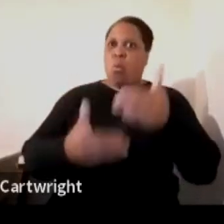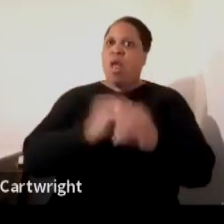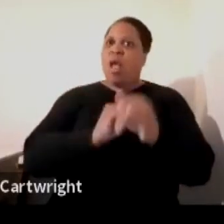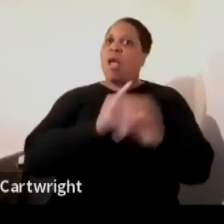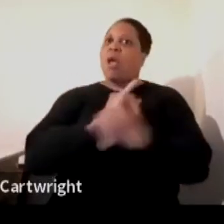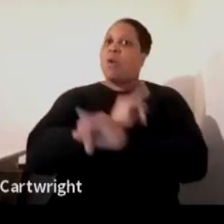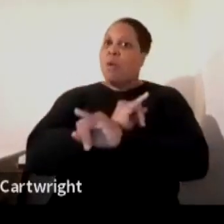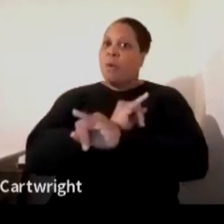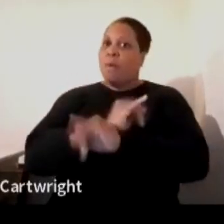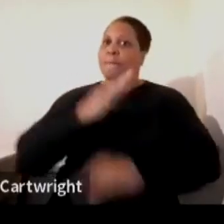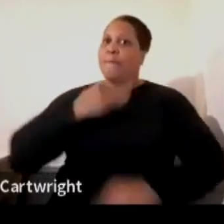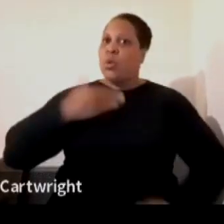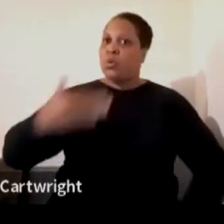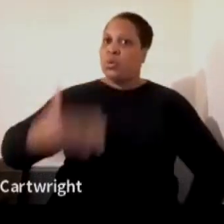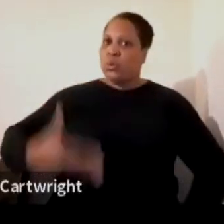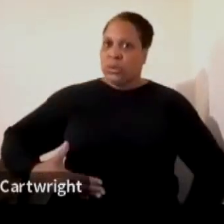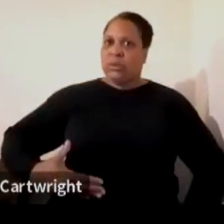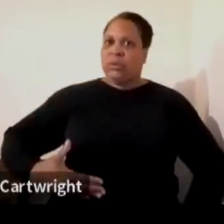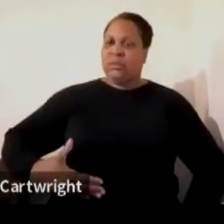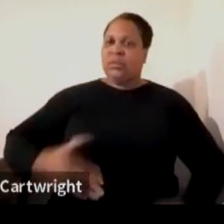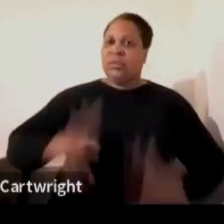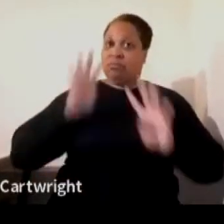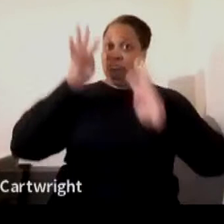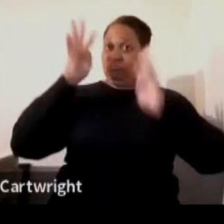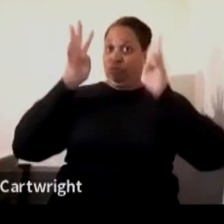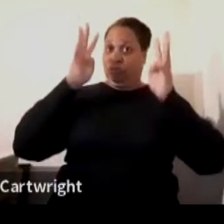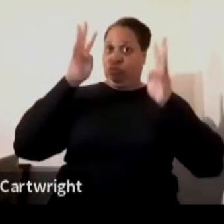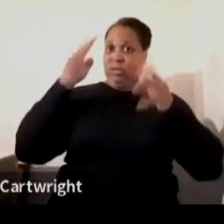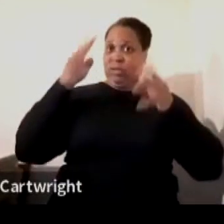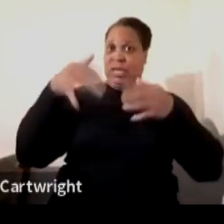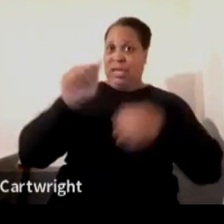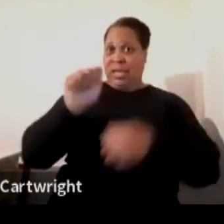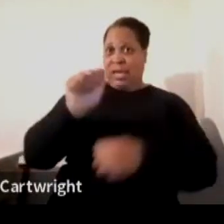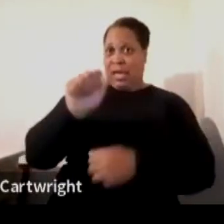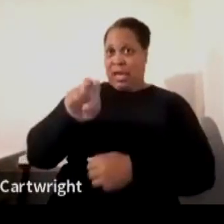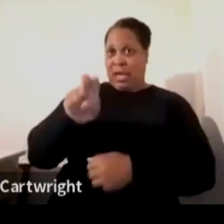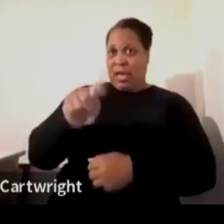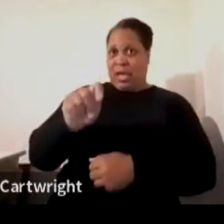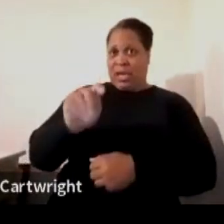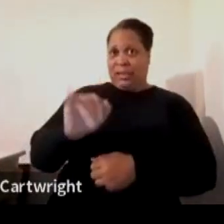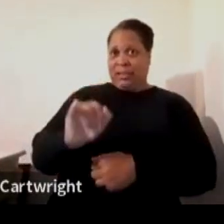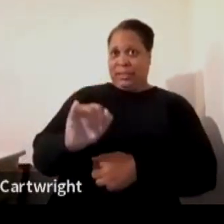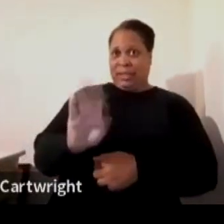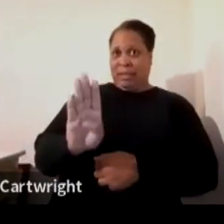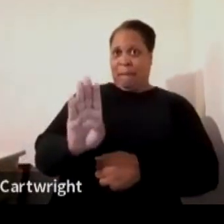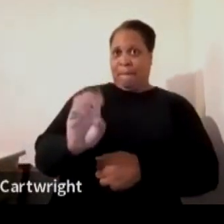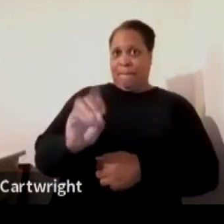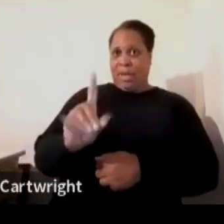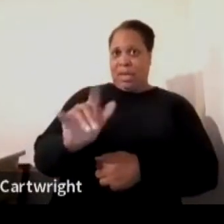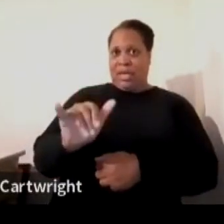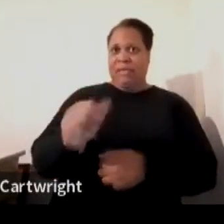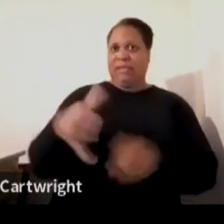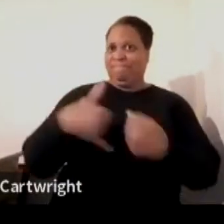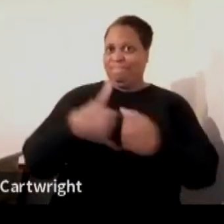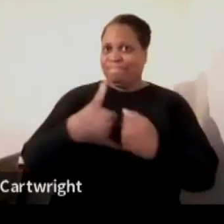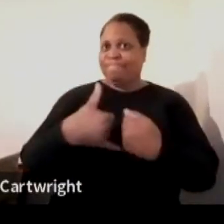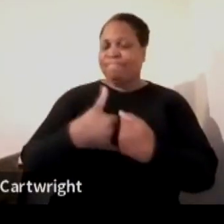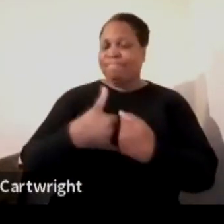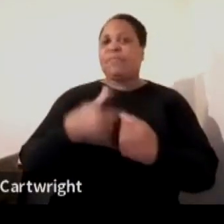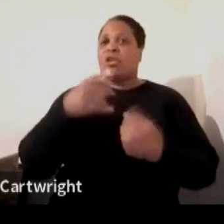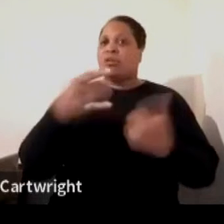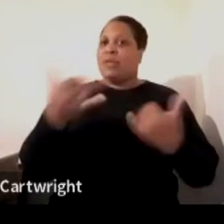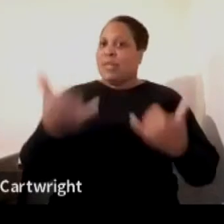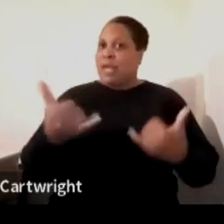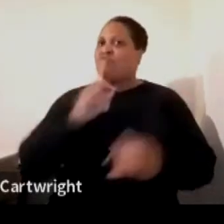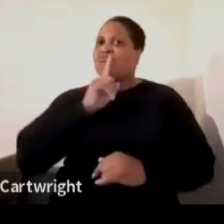through, which means creating antibodies. And so when you do now have the actual real infection,